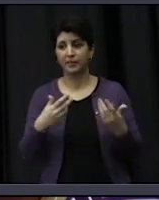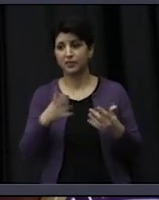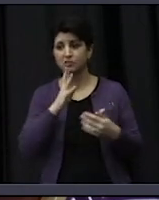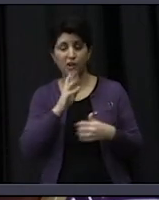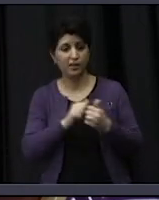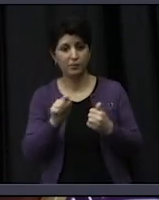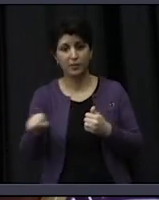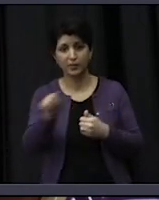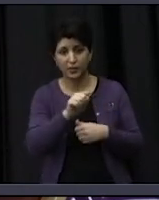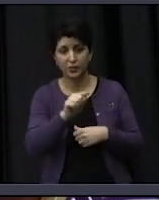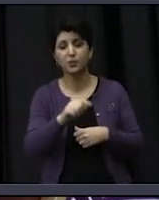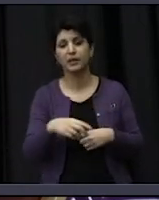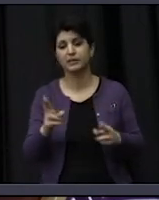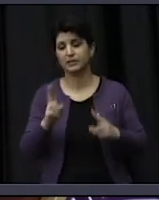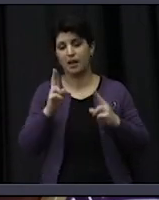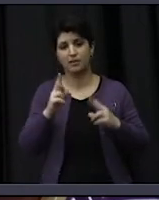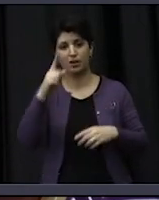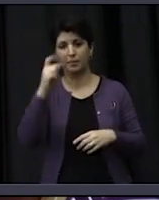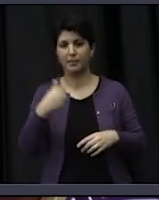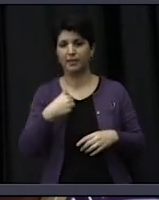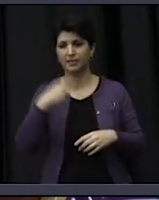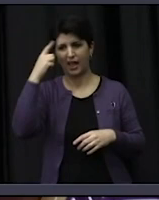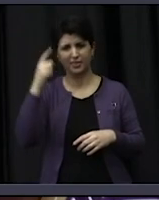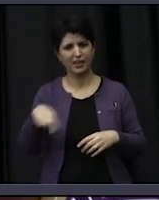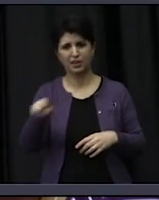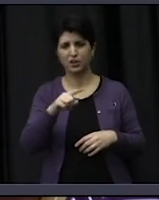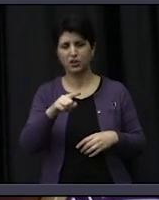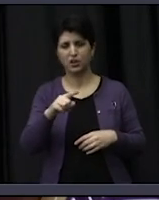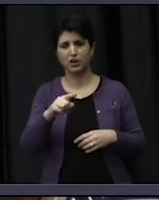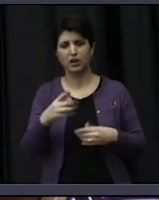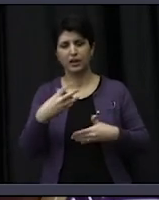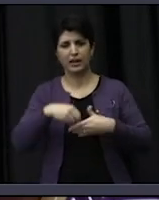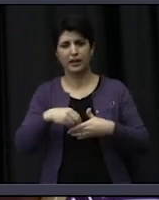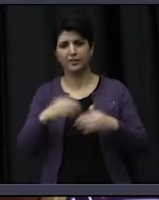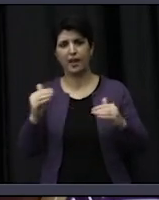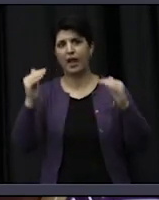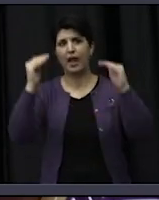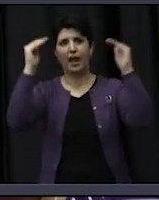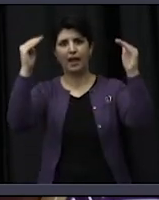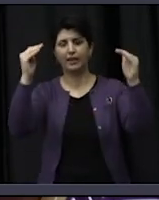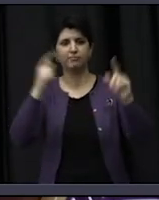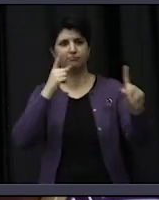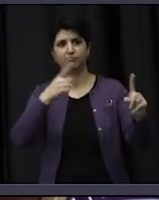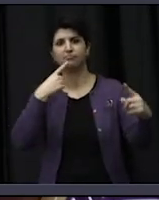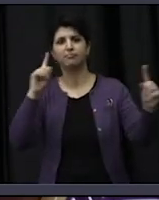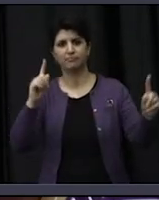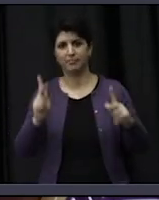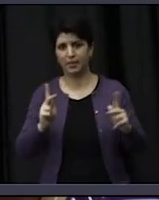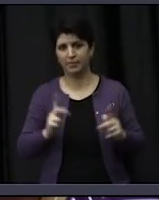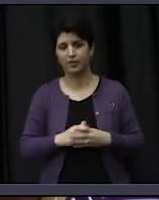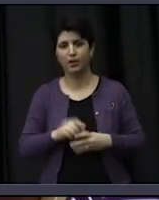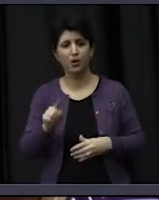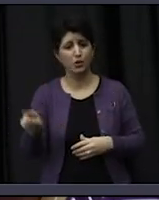to be among the highly elite. And I share my story with you because you too all have faced